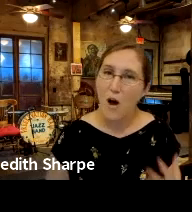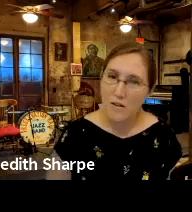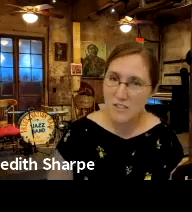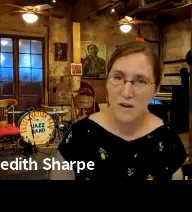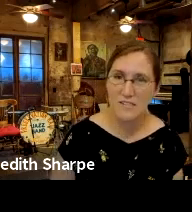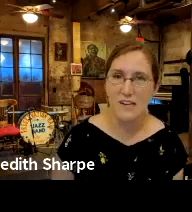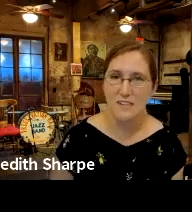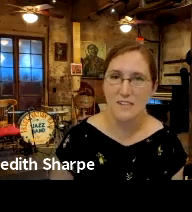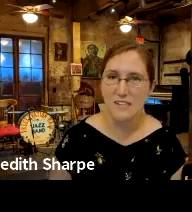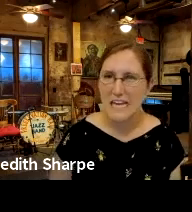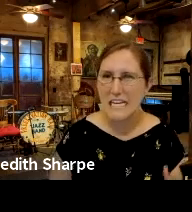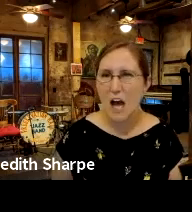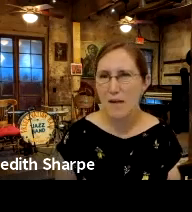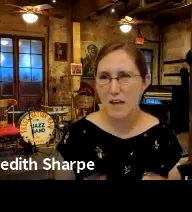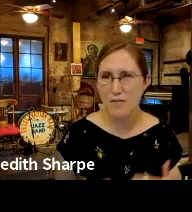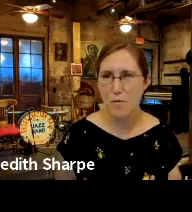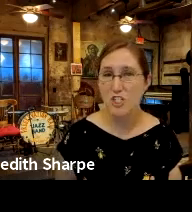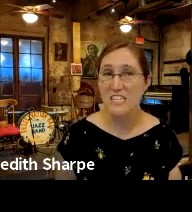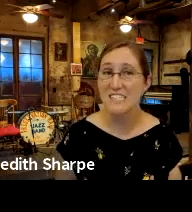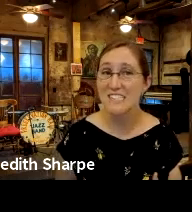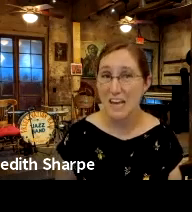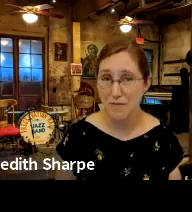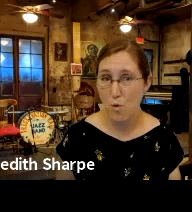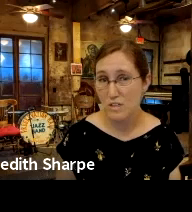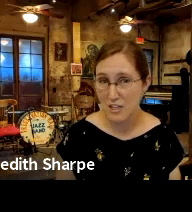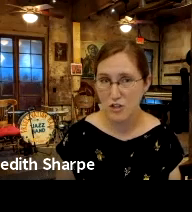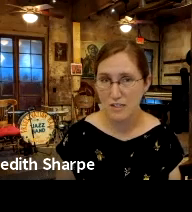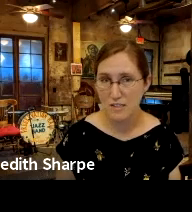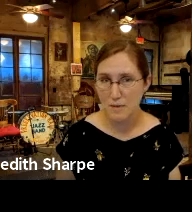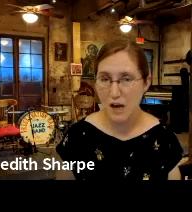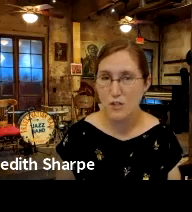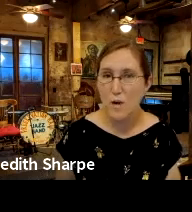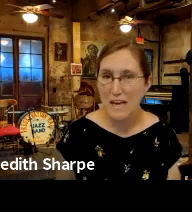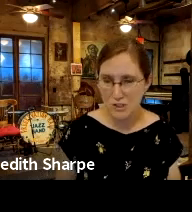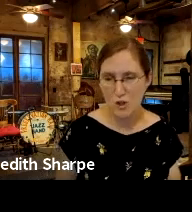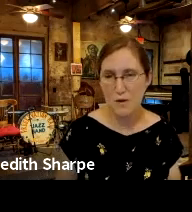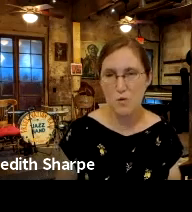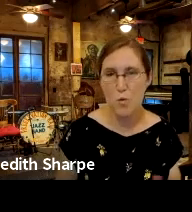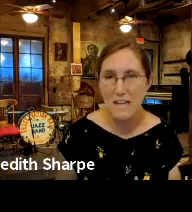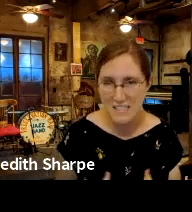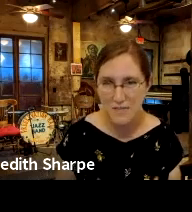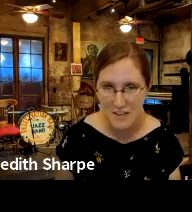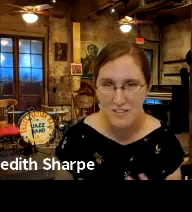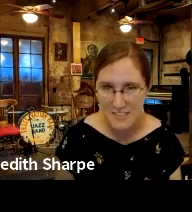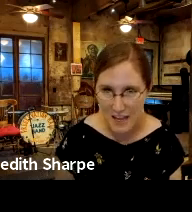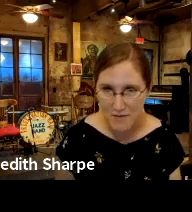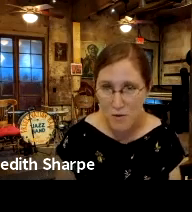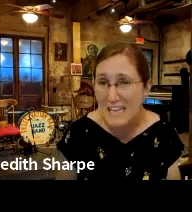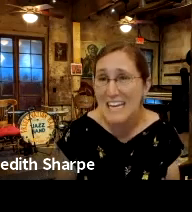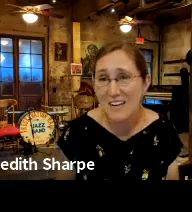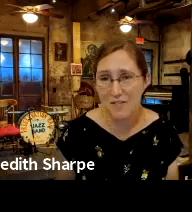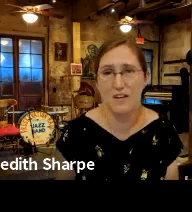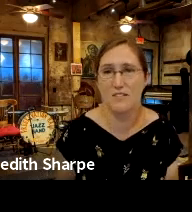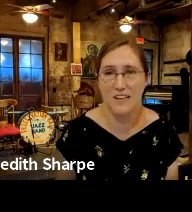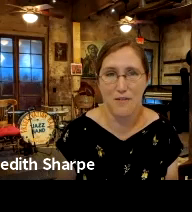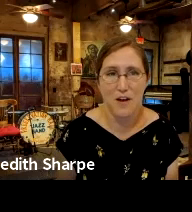brain also assesses if the incoming information is safe or dangerous, because we as humans want to feel safe and we